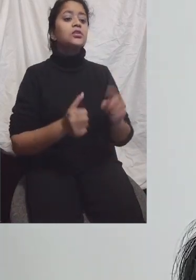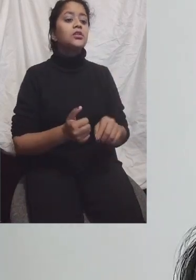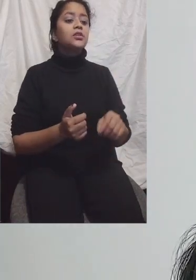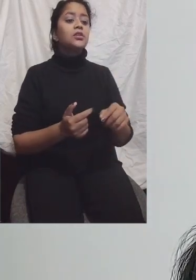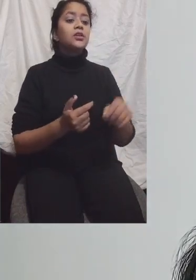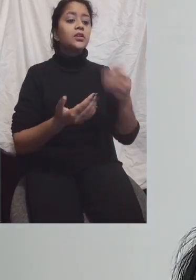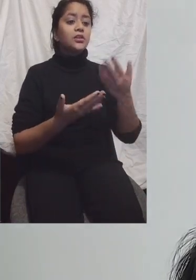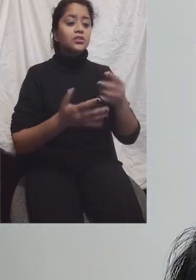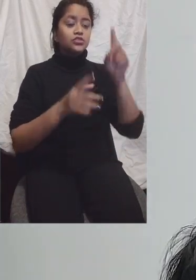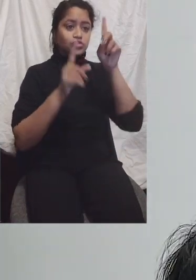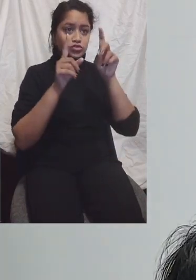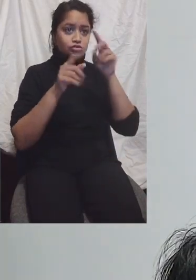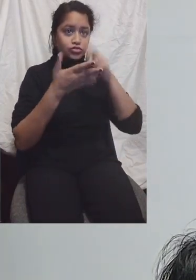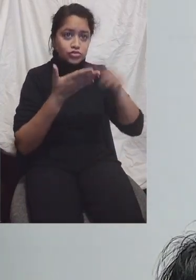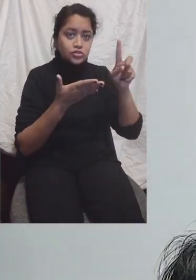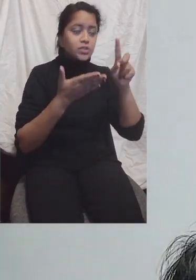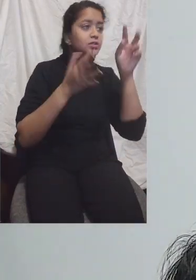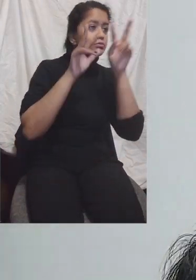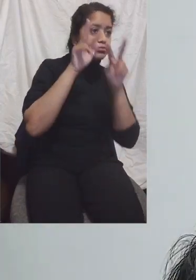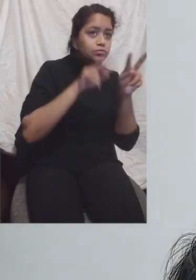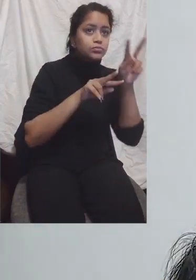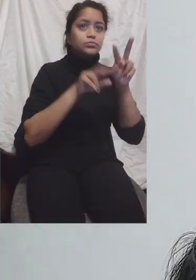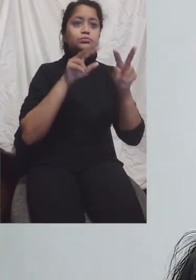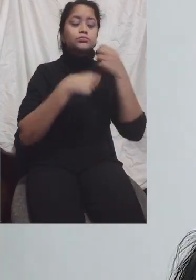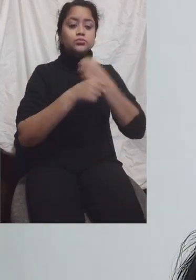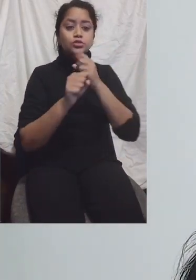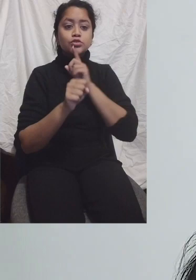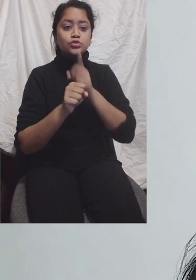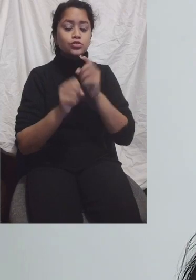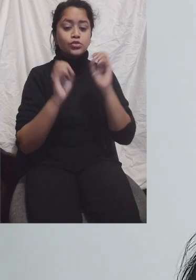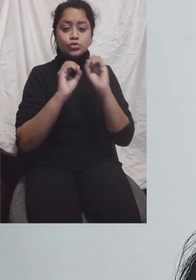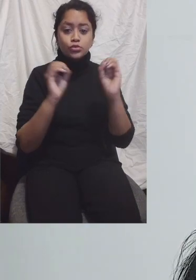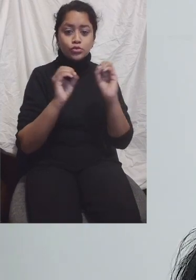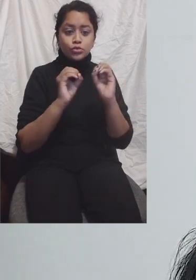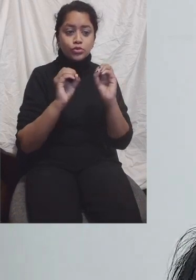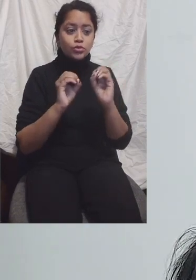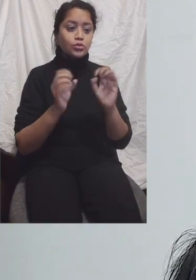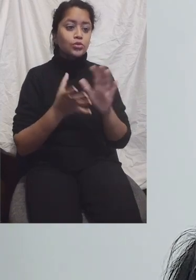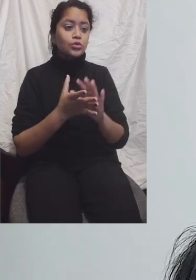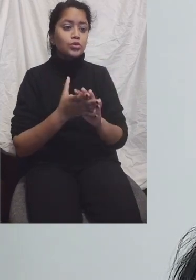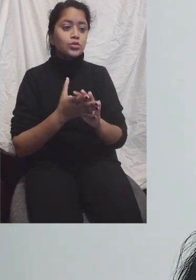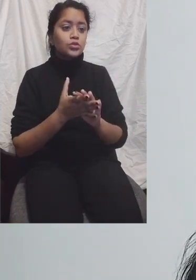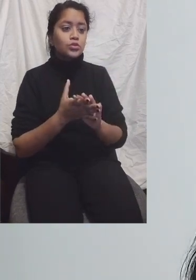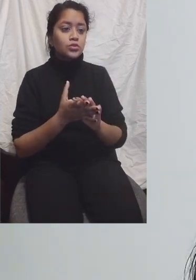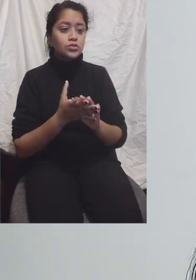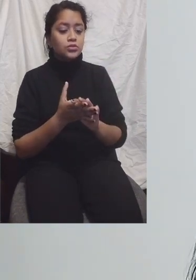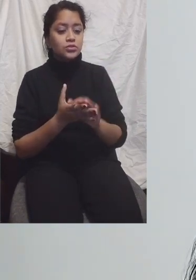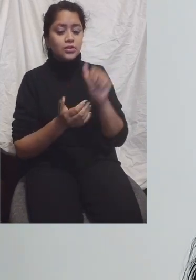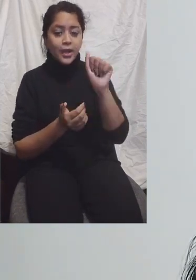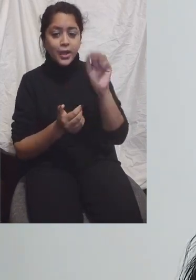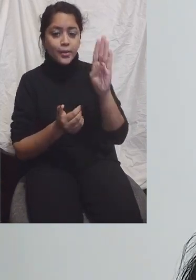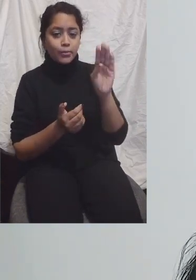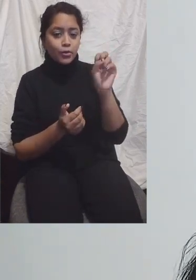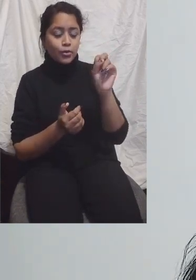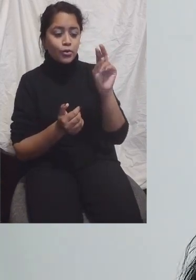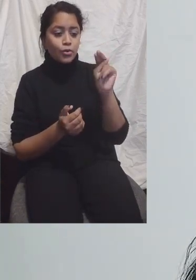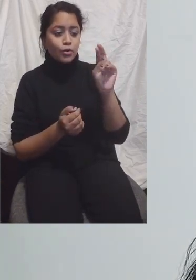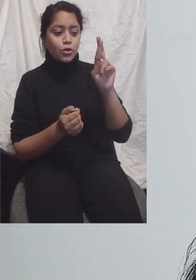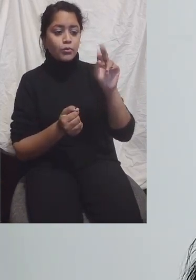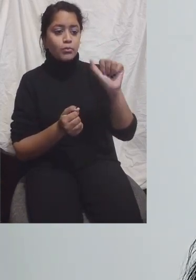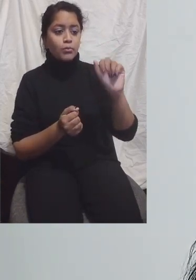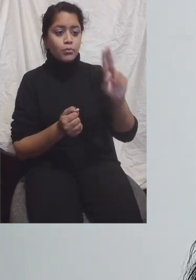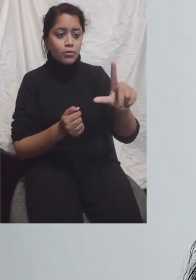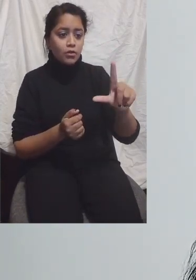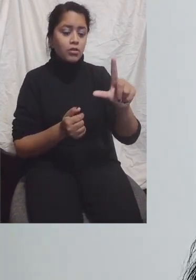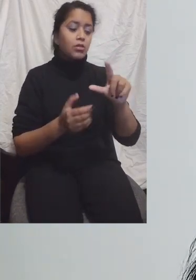Okay. So usually at each of those visits, what we do is a comprehensive physical exam. So we check them out, look